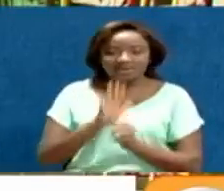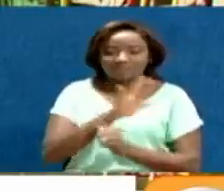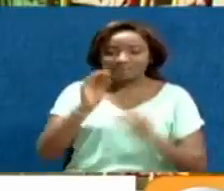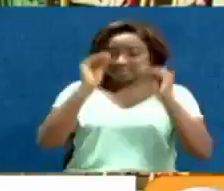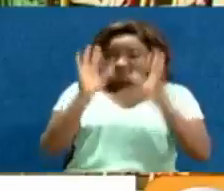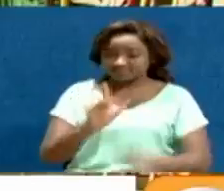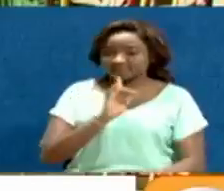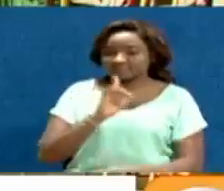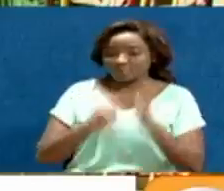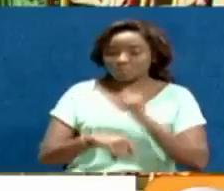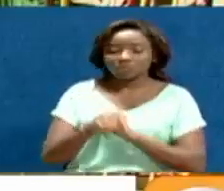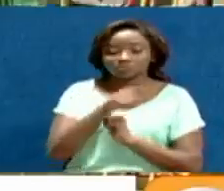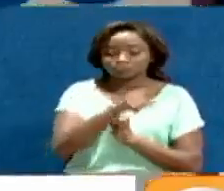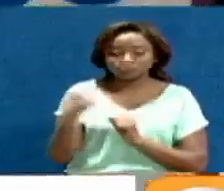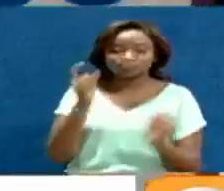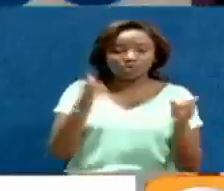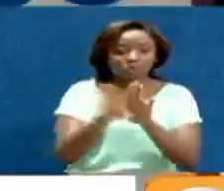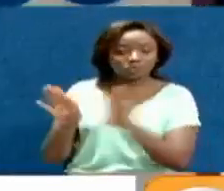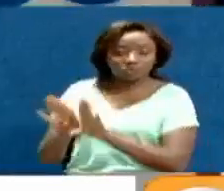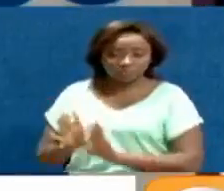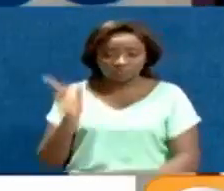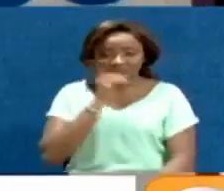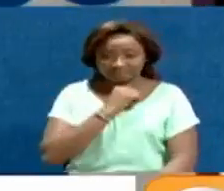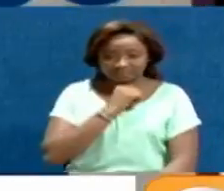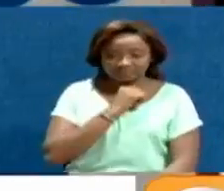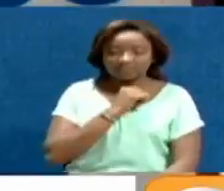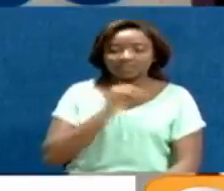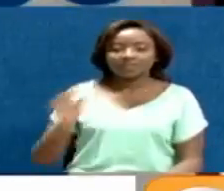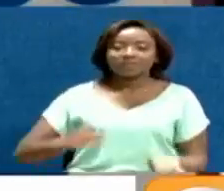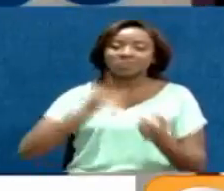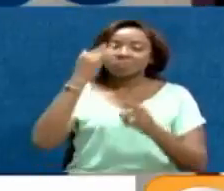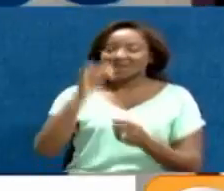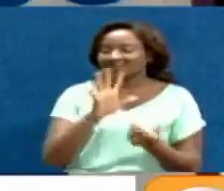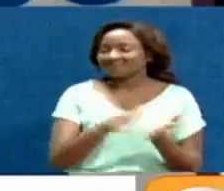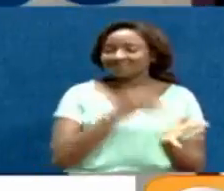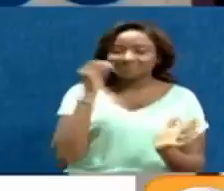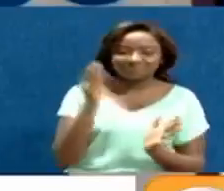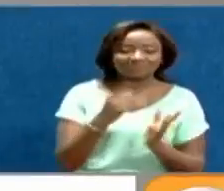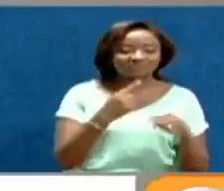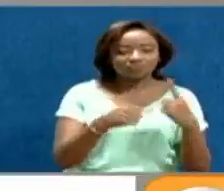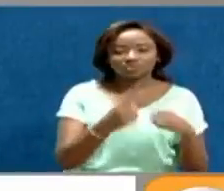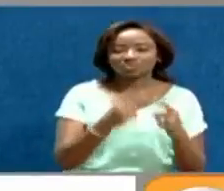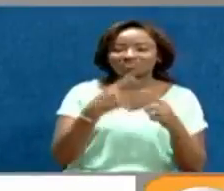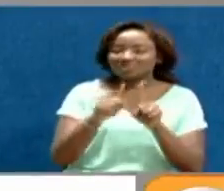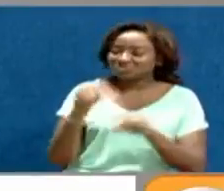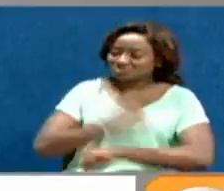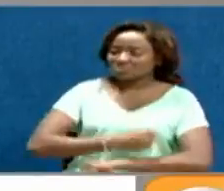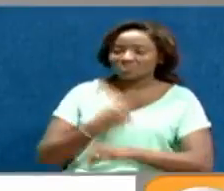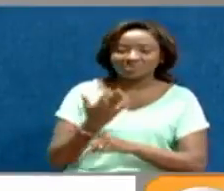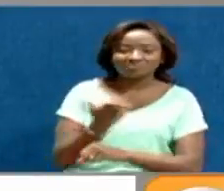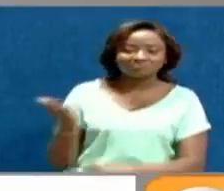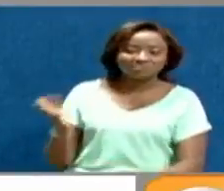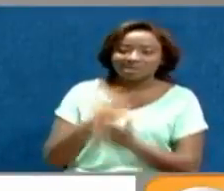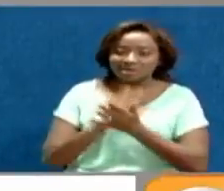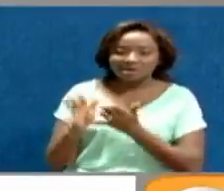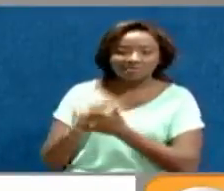Association, 339 private schools have shut permanently owing to cost burden occasioned by the COVID-19 pandemic.